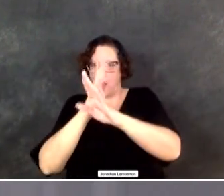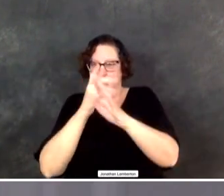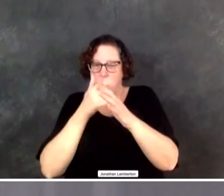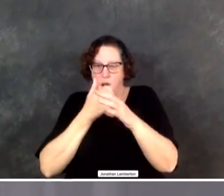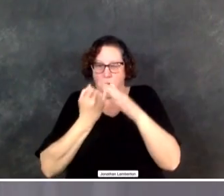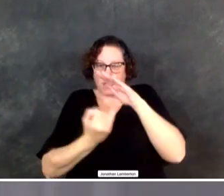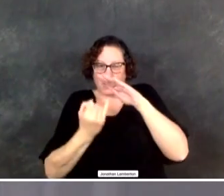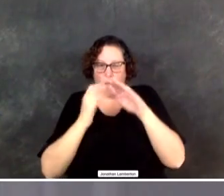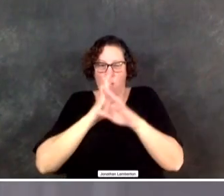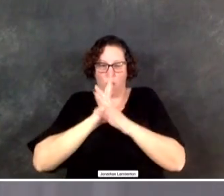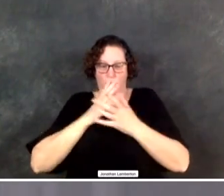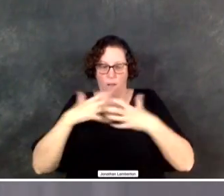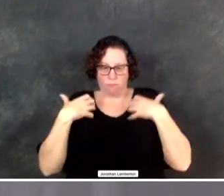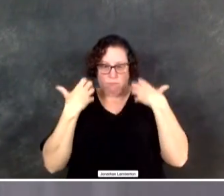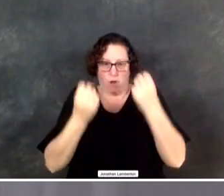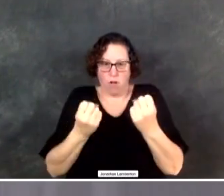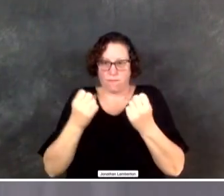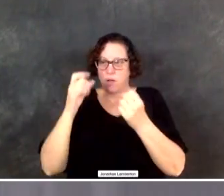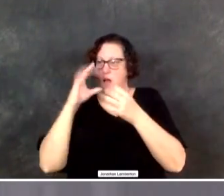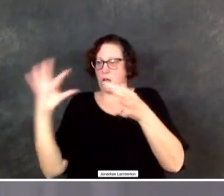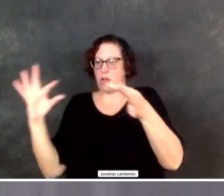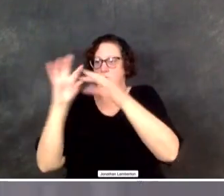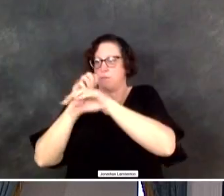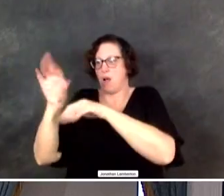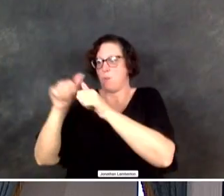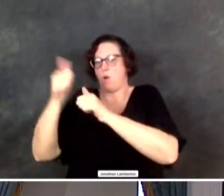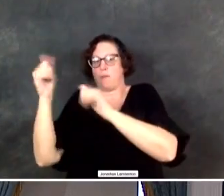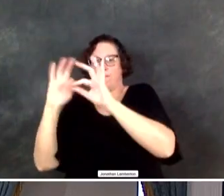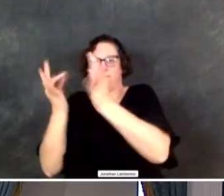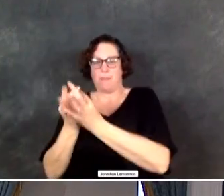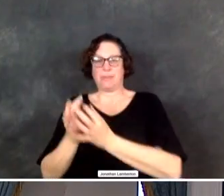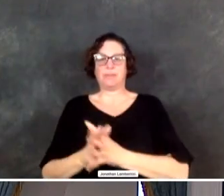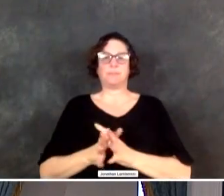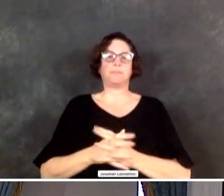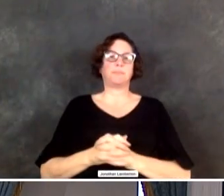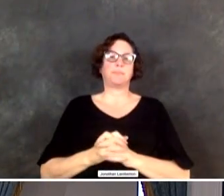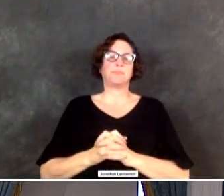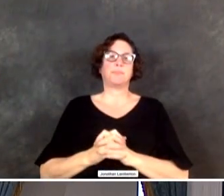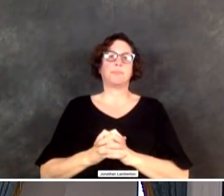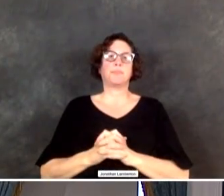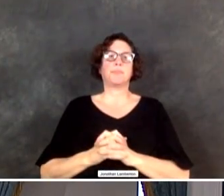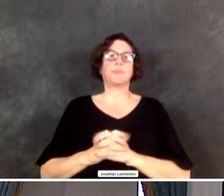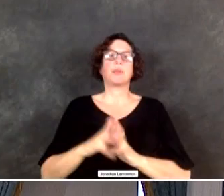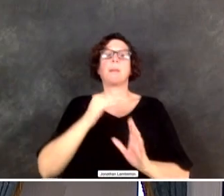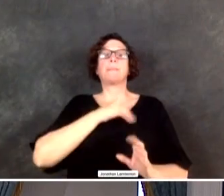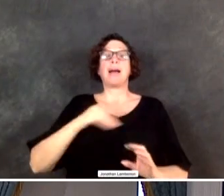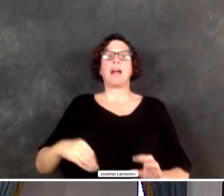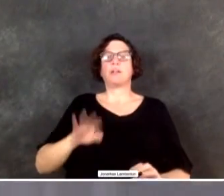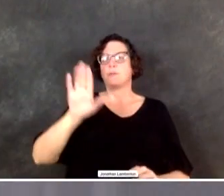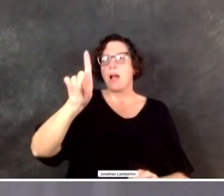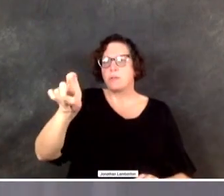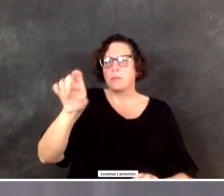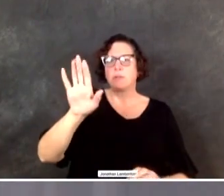Steve, I may have missed. Did you say what the overall census right now in shelter is roughly? The current overall census is